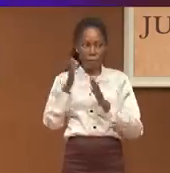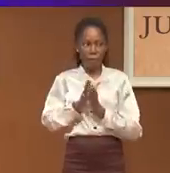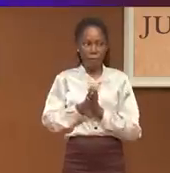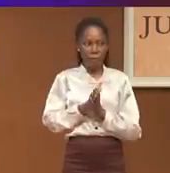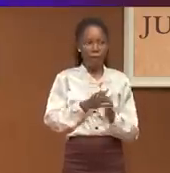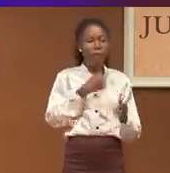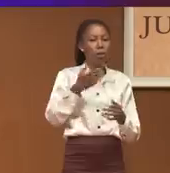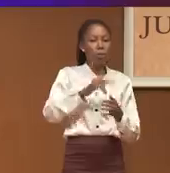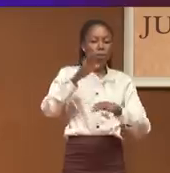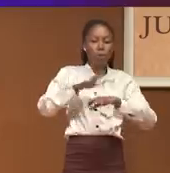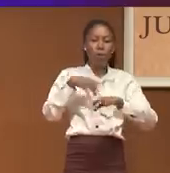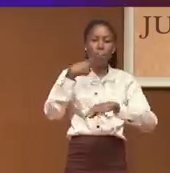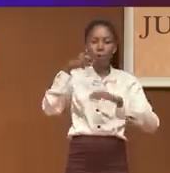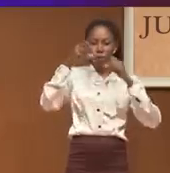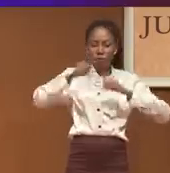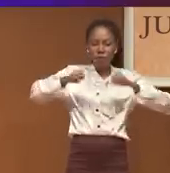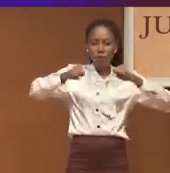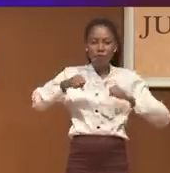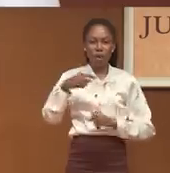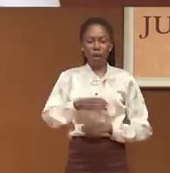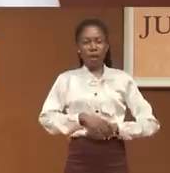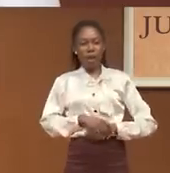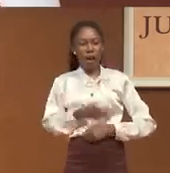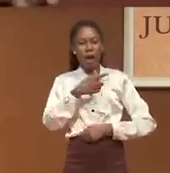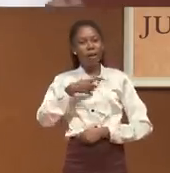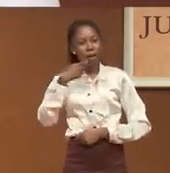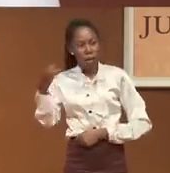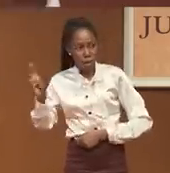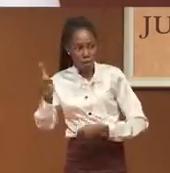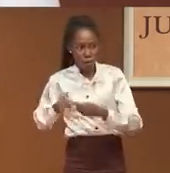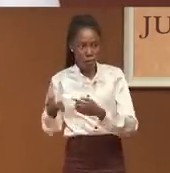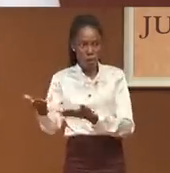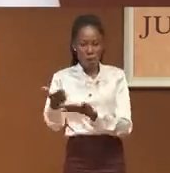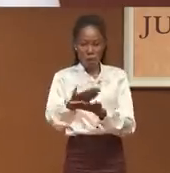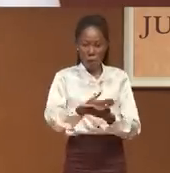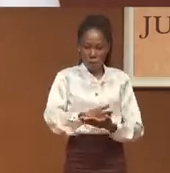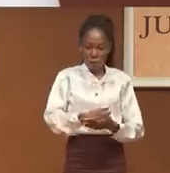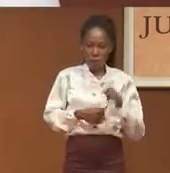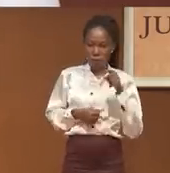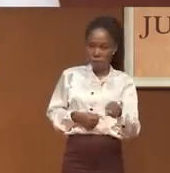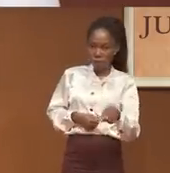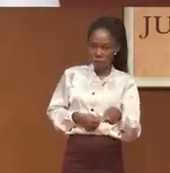said it's a chief. That they will call the chief and ask the chief to come and exhume